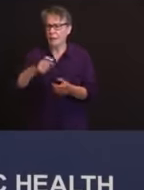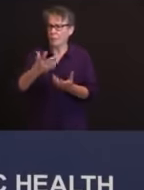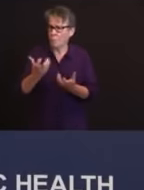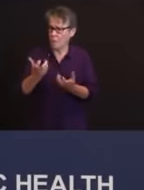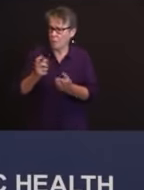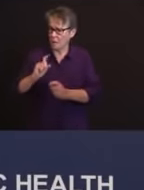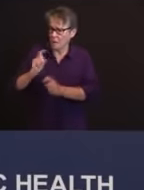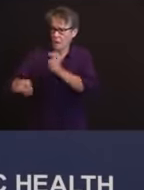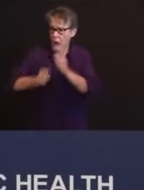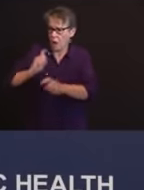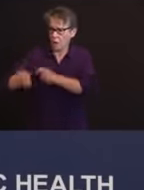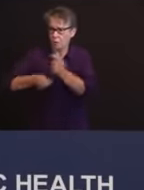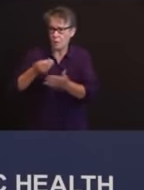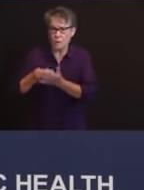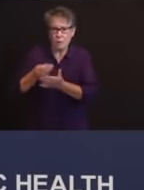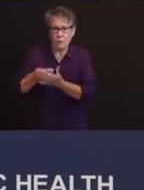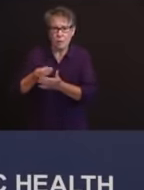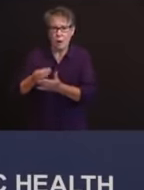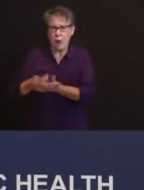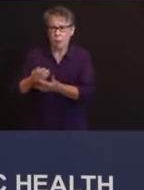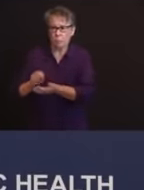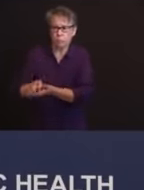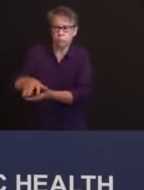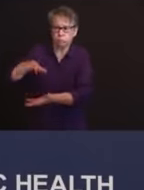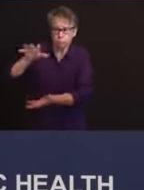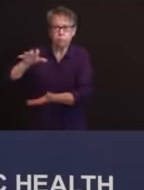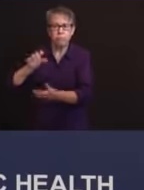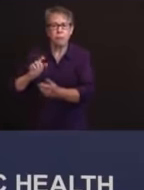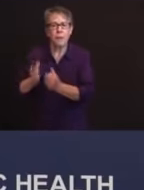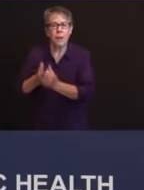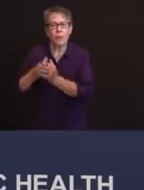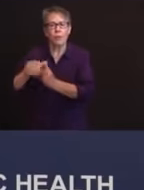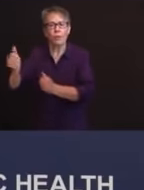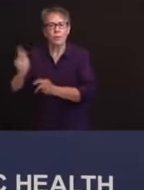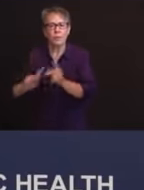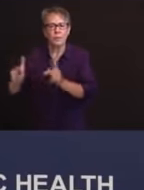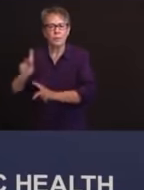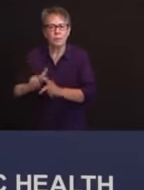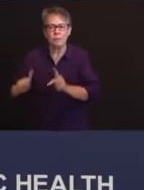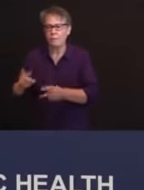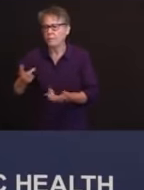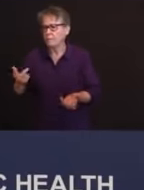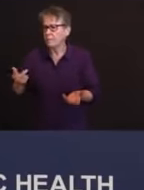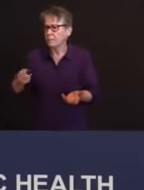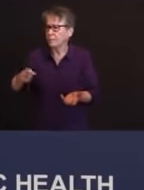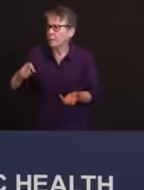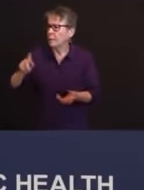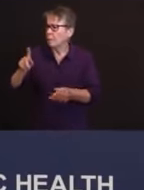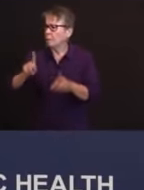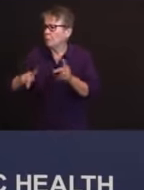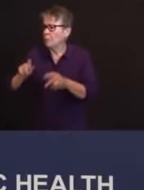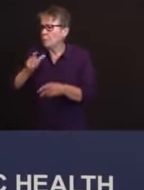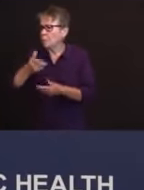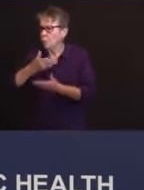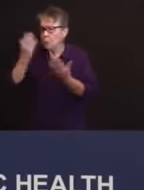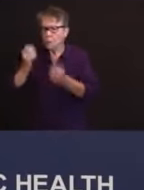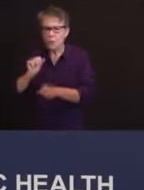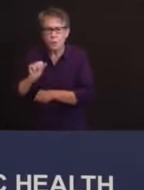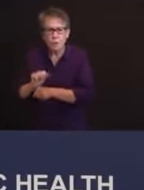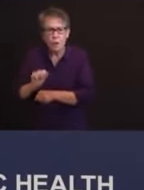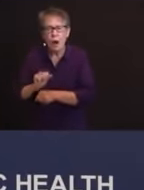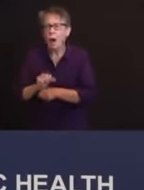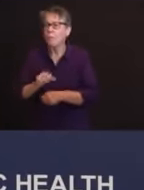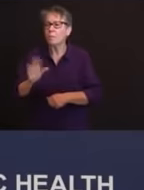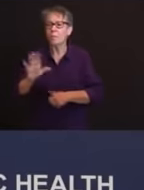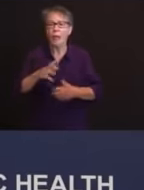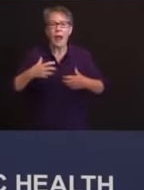the money. Folks who are getting the money in our state still need it, whether they're unemployed, whether they've got health challenges. Folks